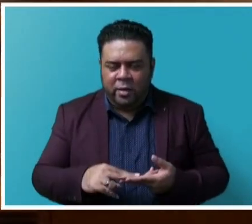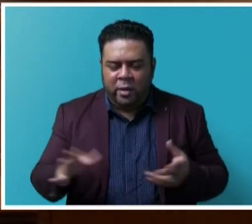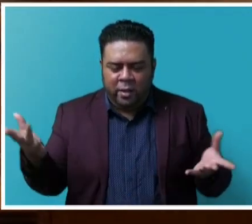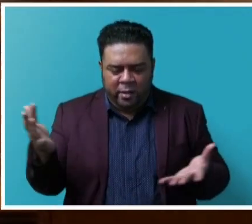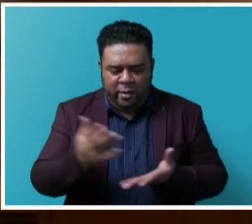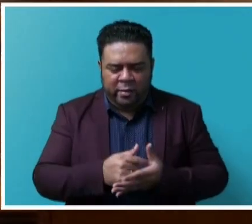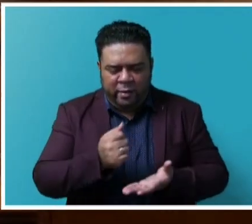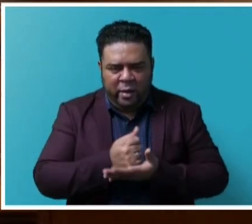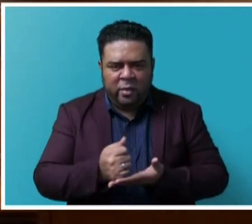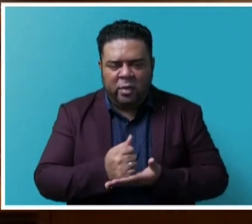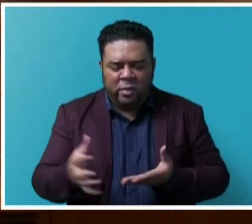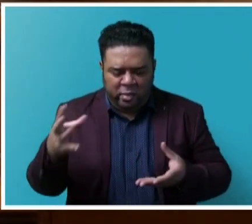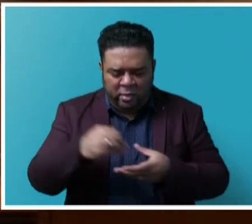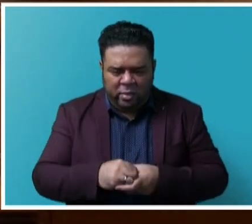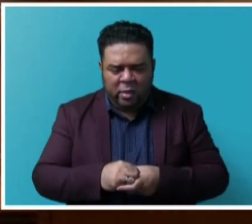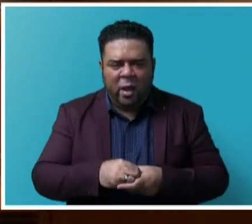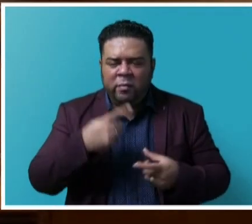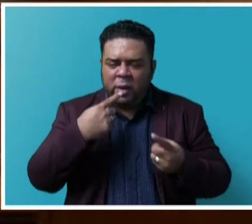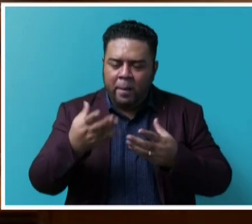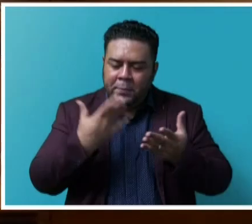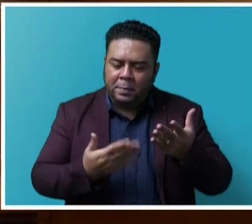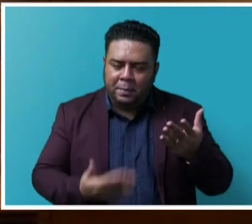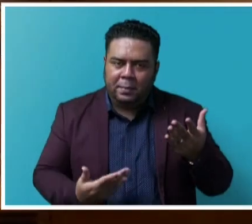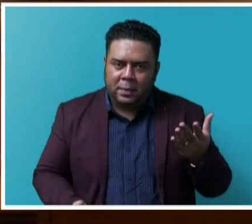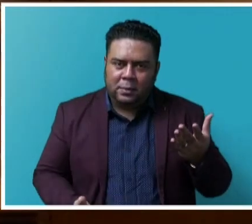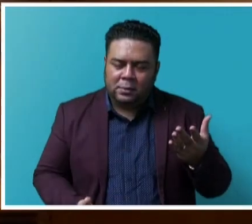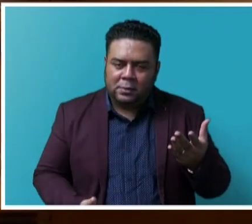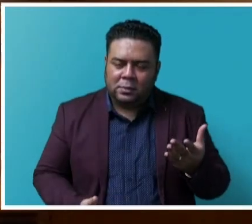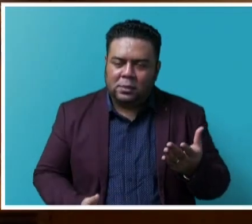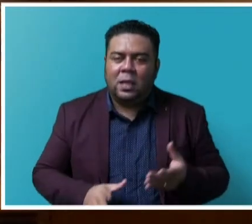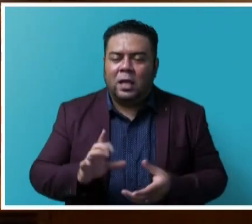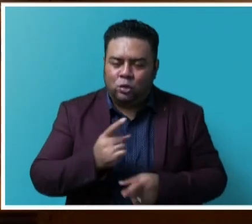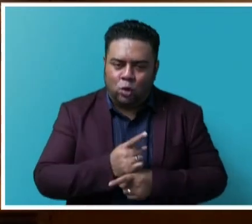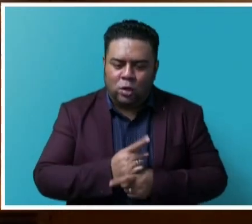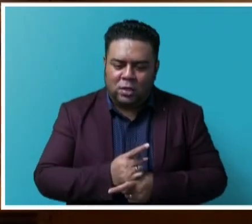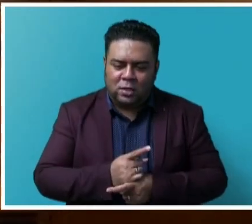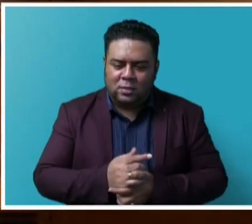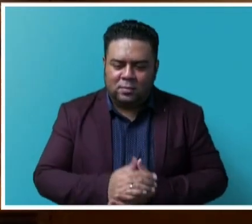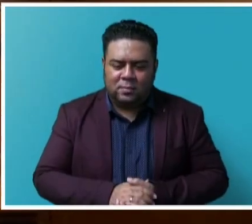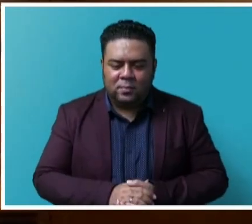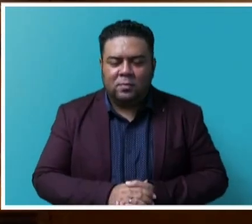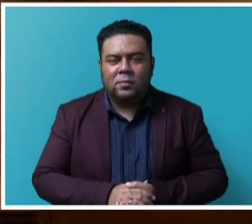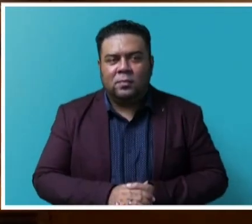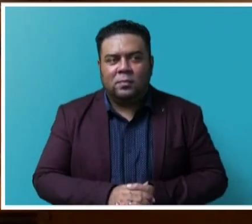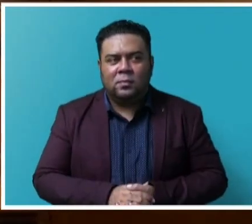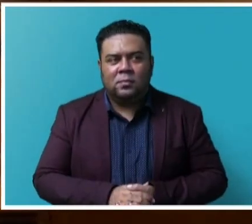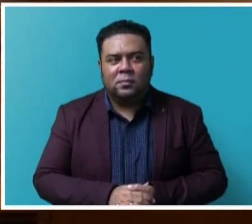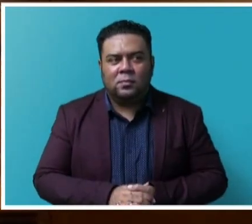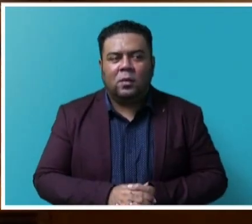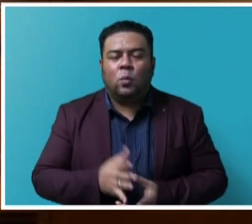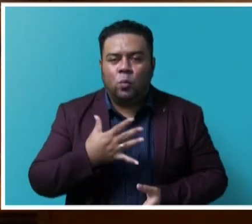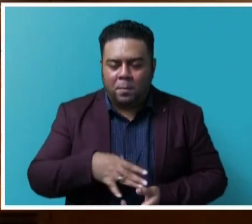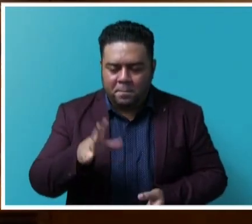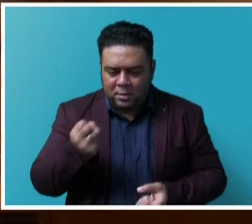action rather than just grand speeches, talk, and rhetoric," end of quote. We need to